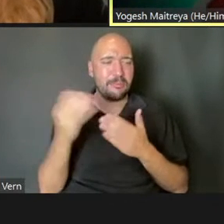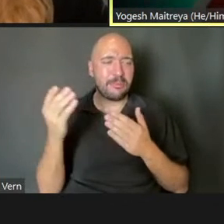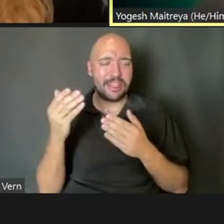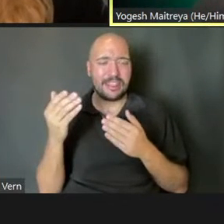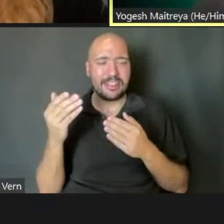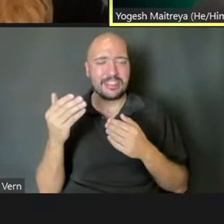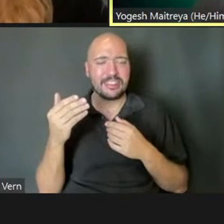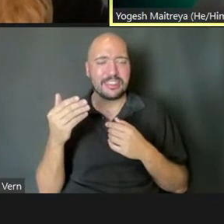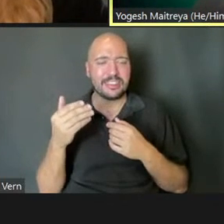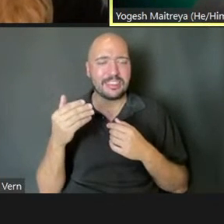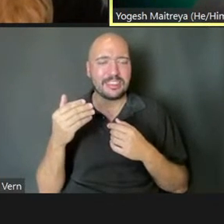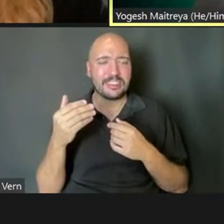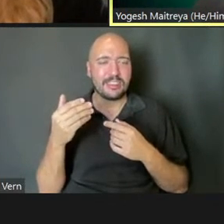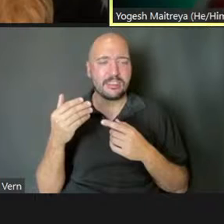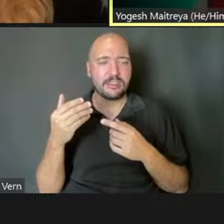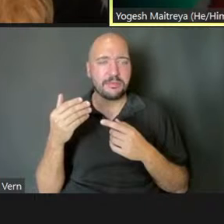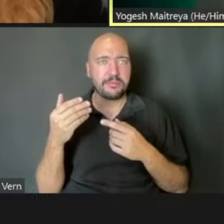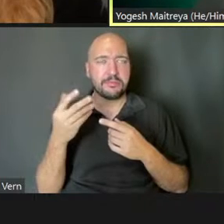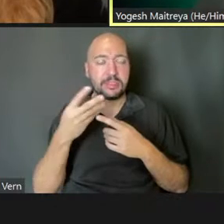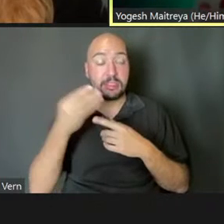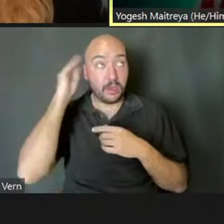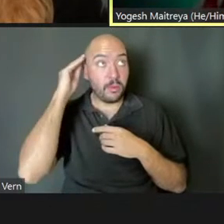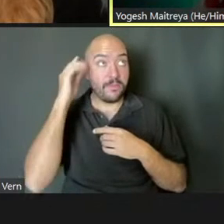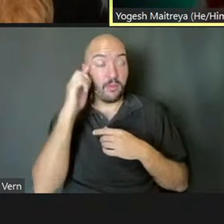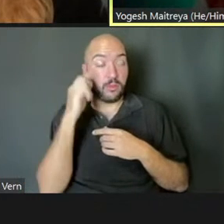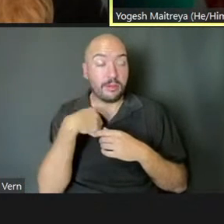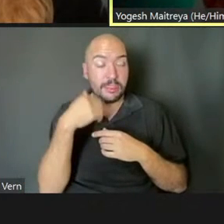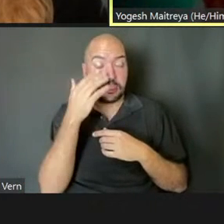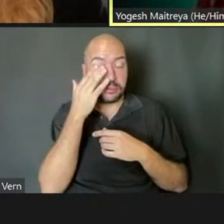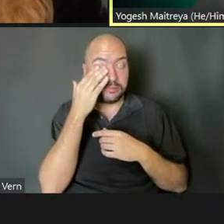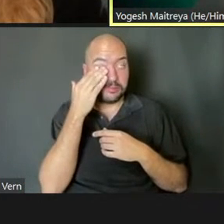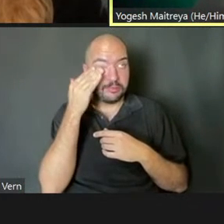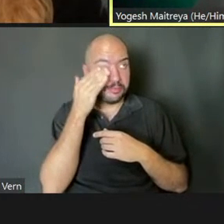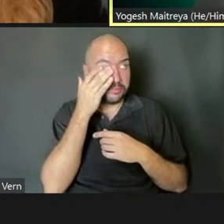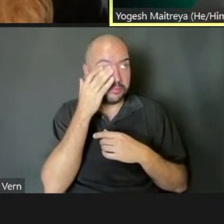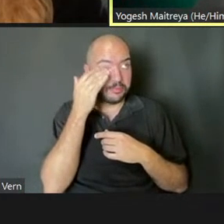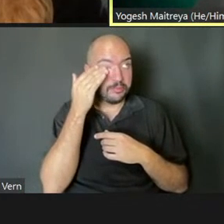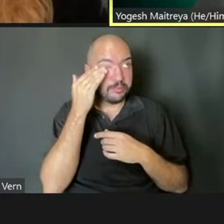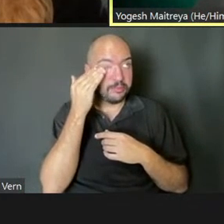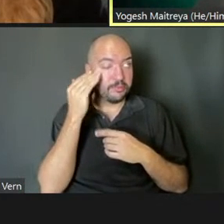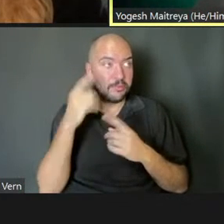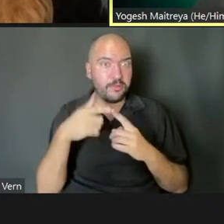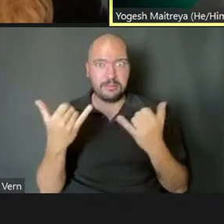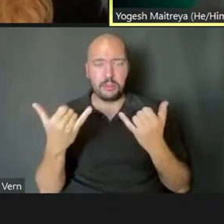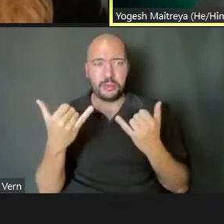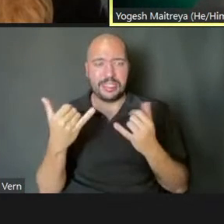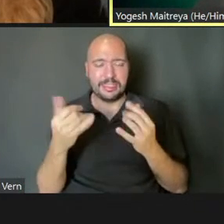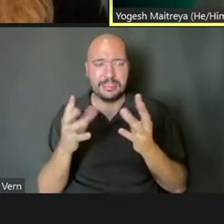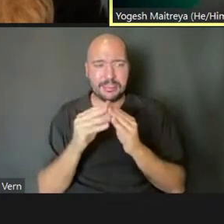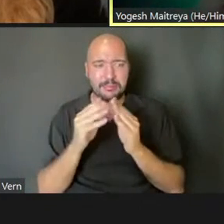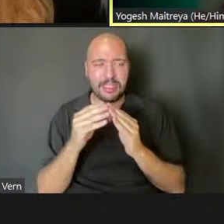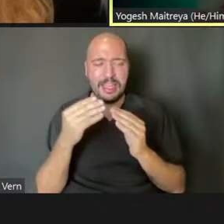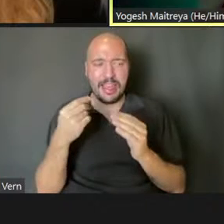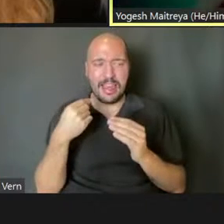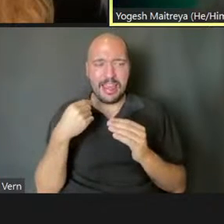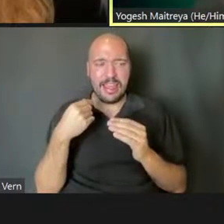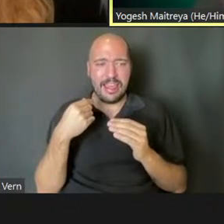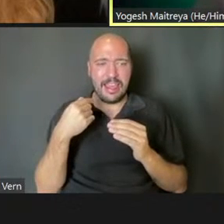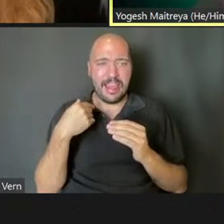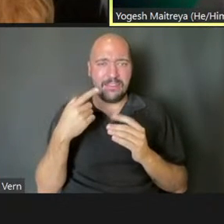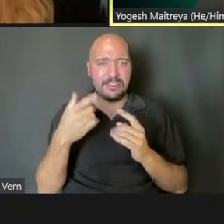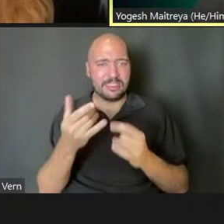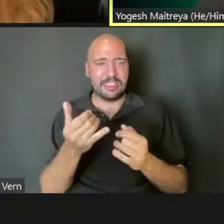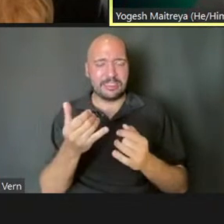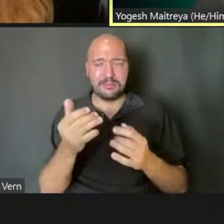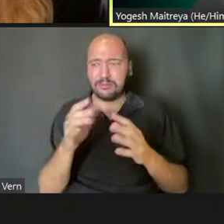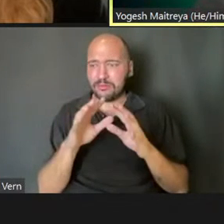a takeaway for me from today's engagement. And I think that is something